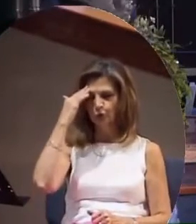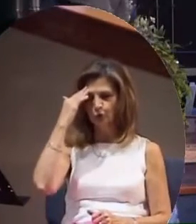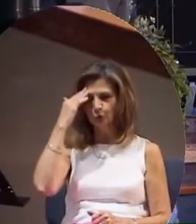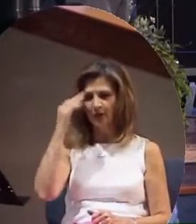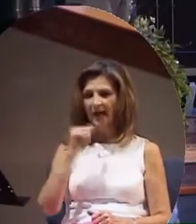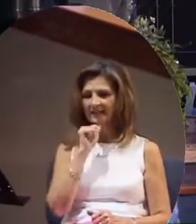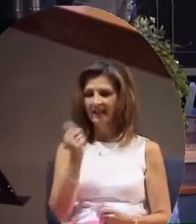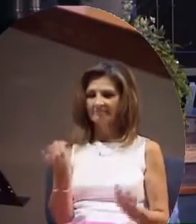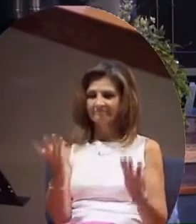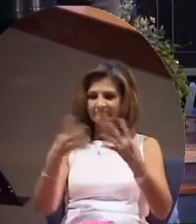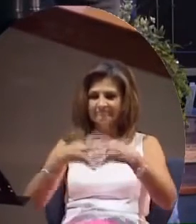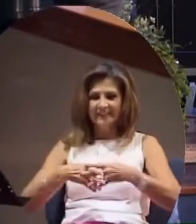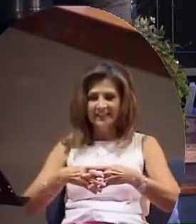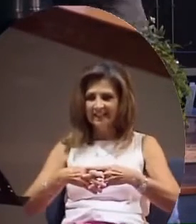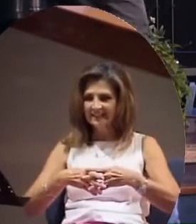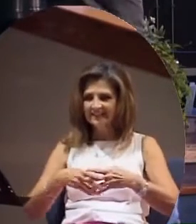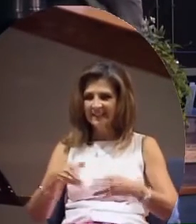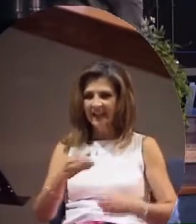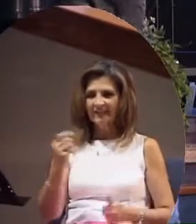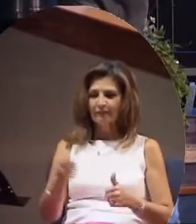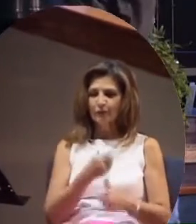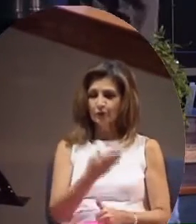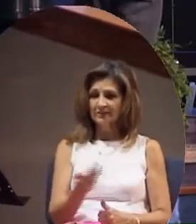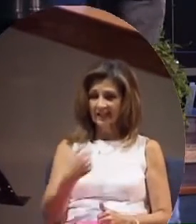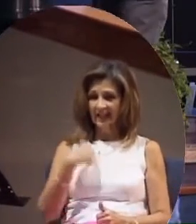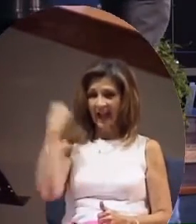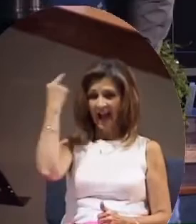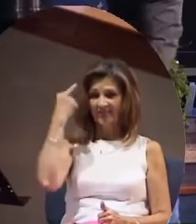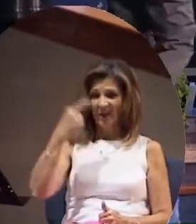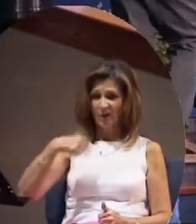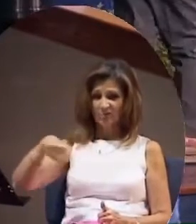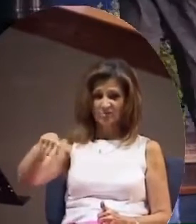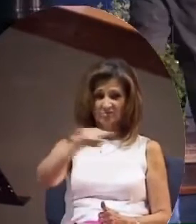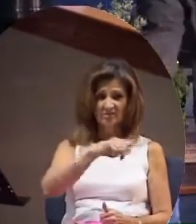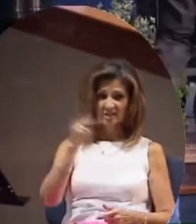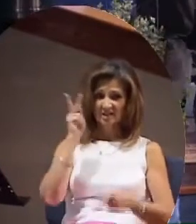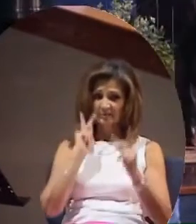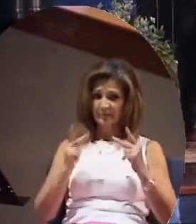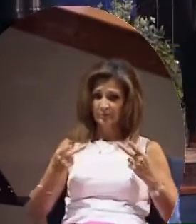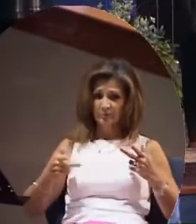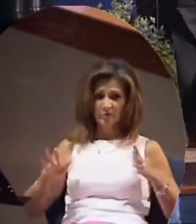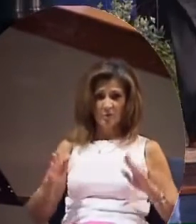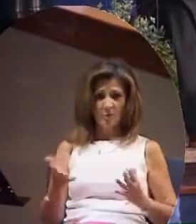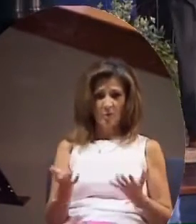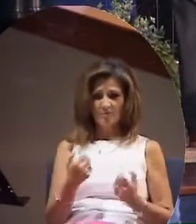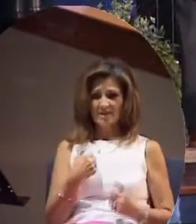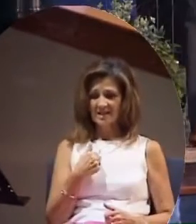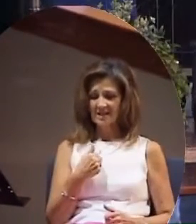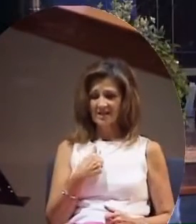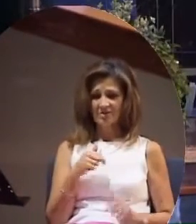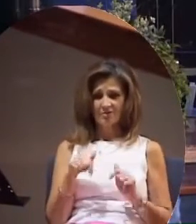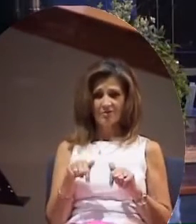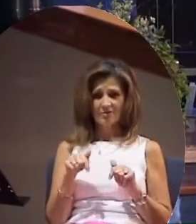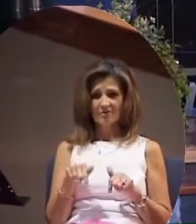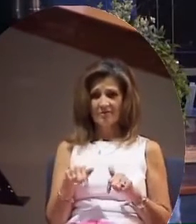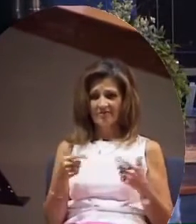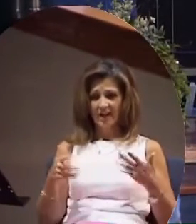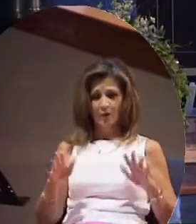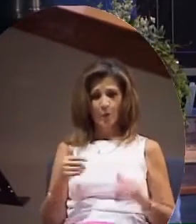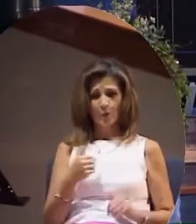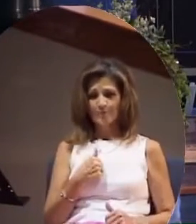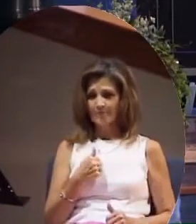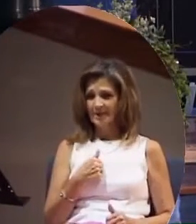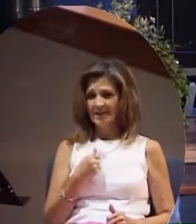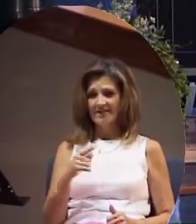I knew that I didn't fit in. And the first thing I thought was, these people do not want me here. They don't want me